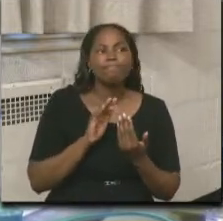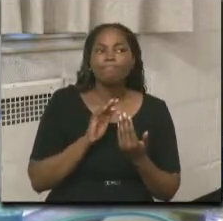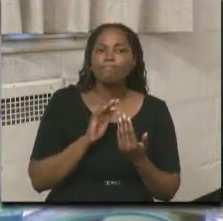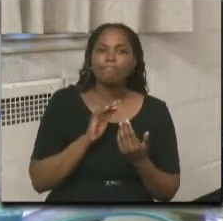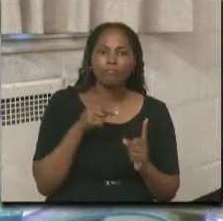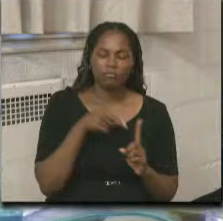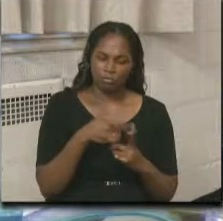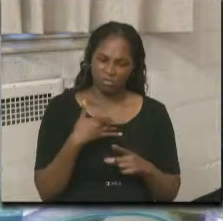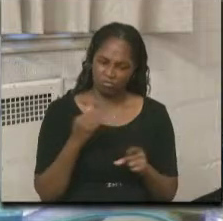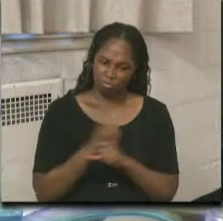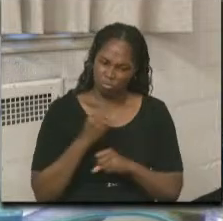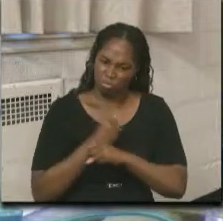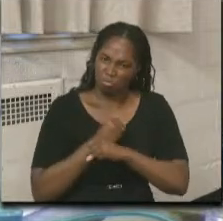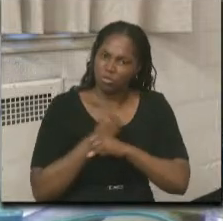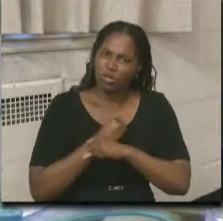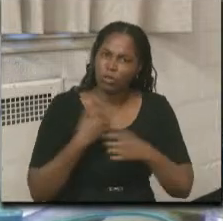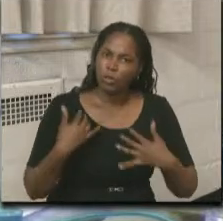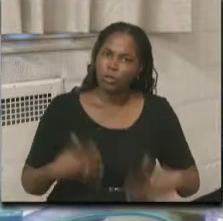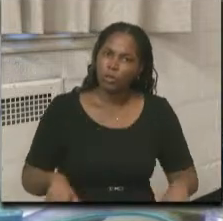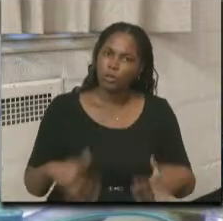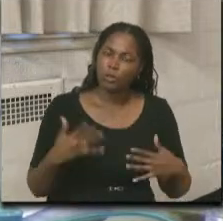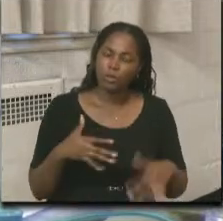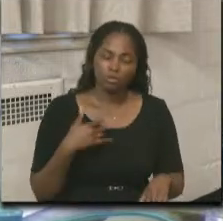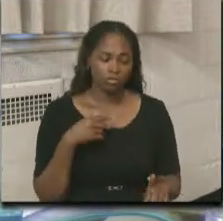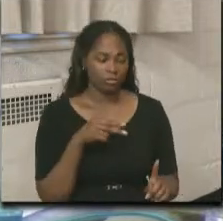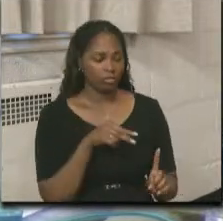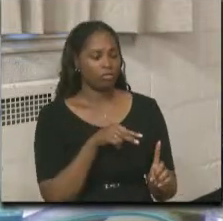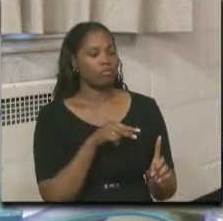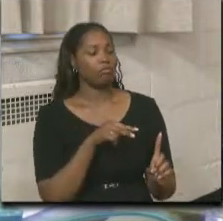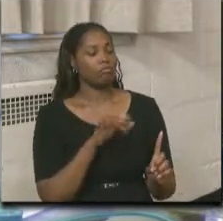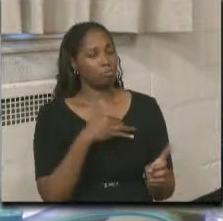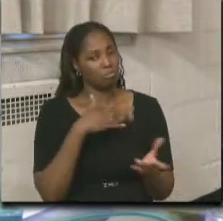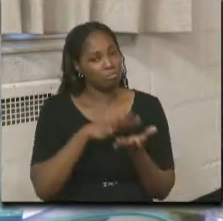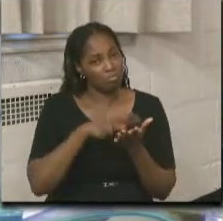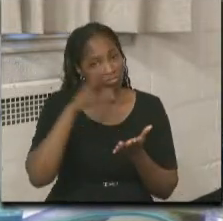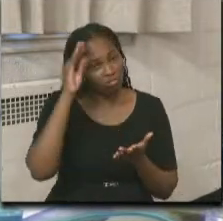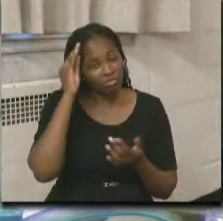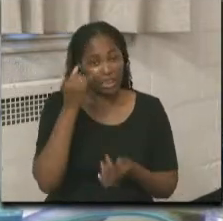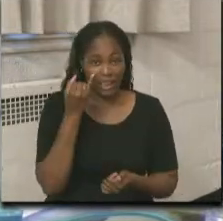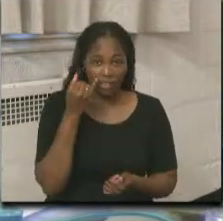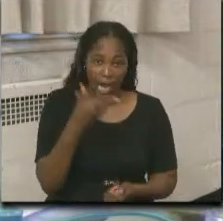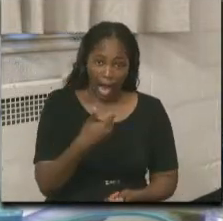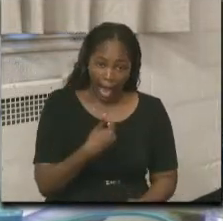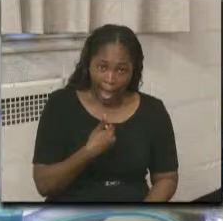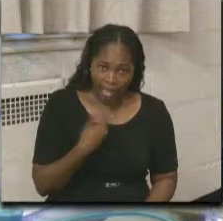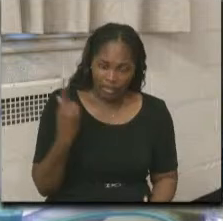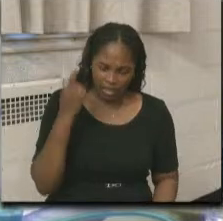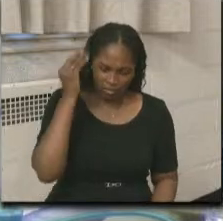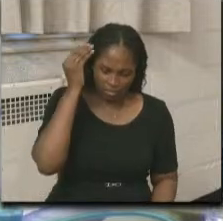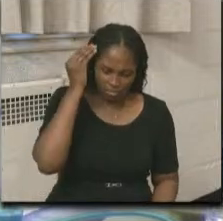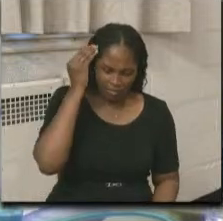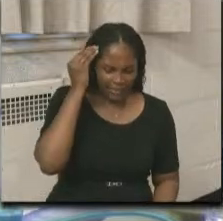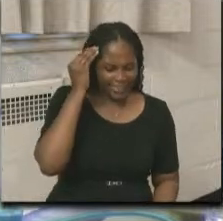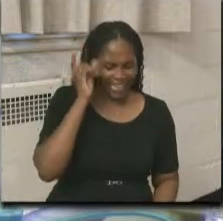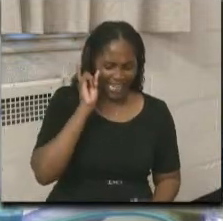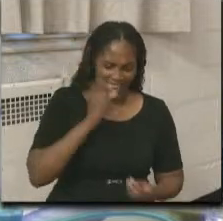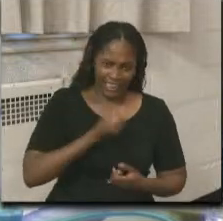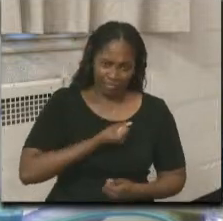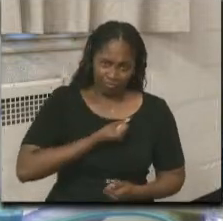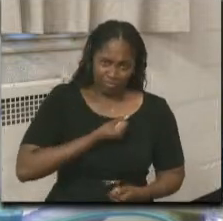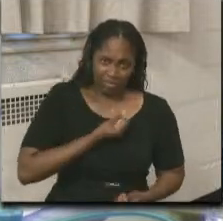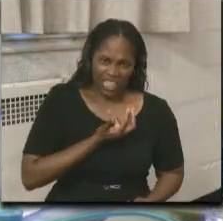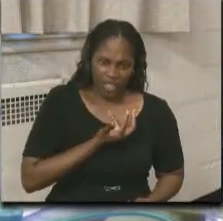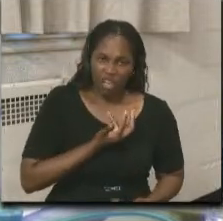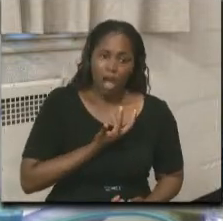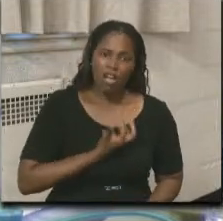she's a fighter. And I've learned that from her is that when you have something to say, you gotta say it. You can't let anybody silence your